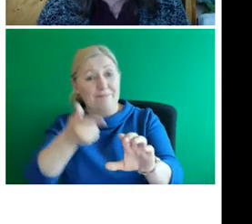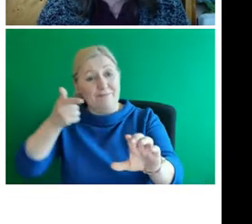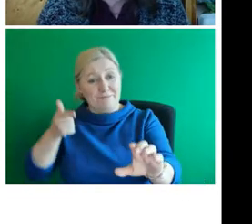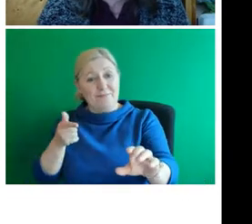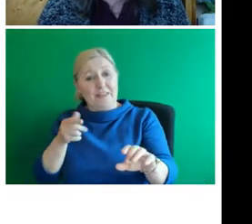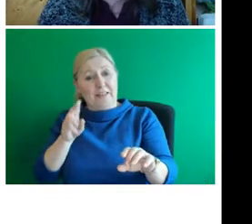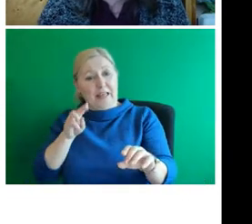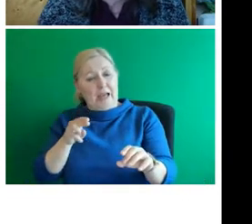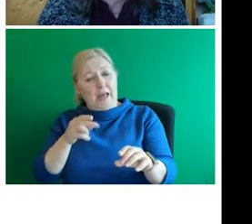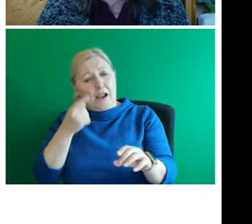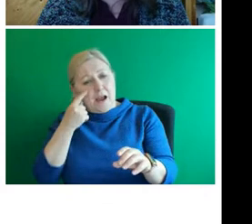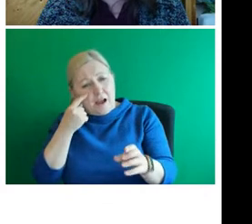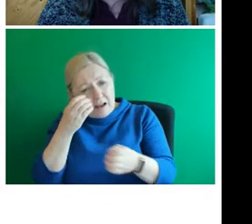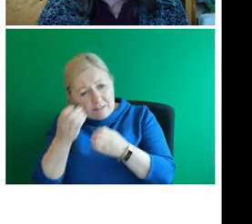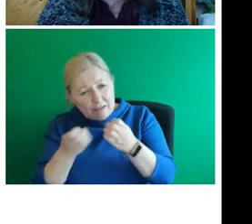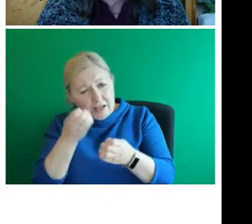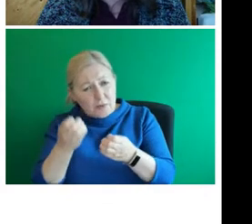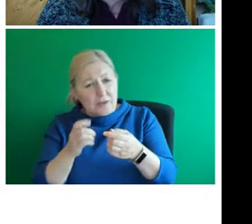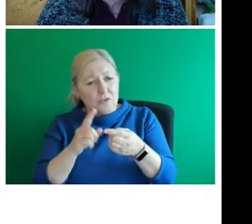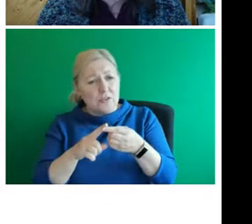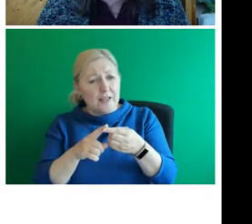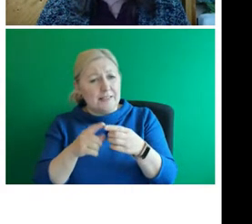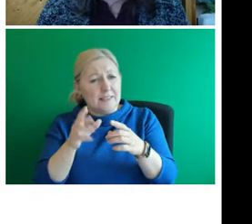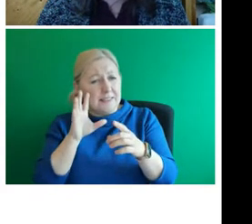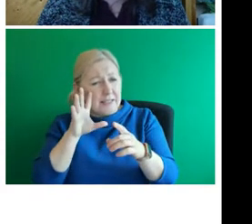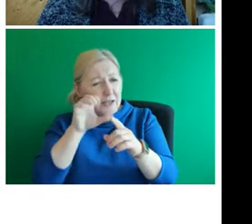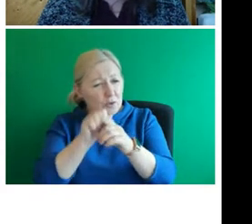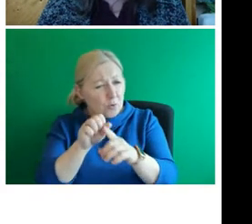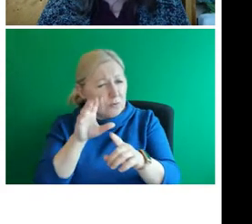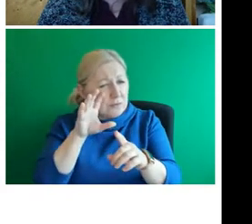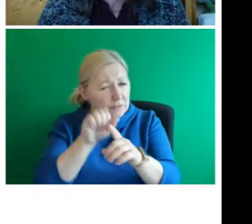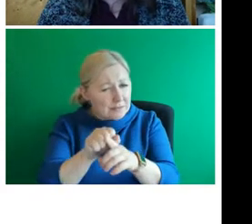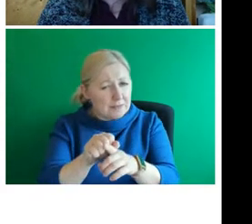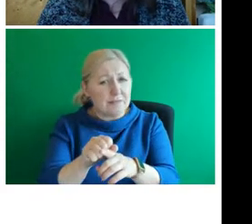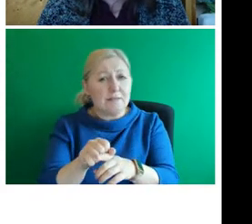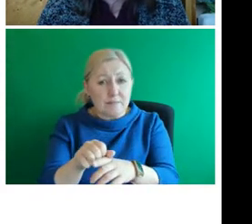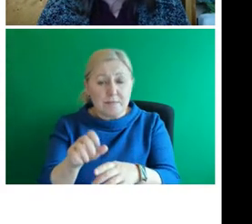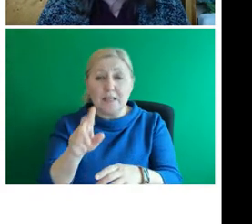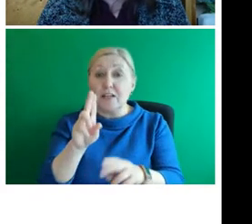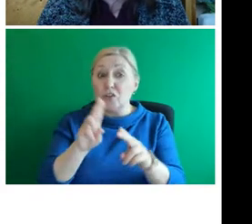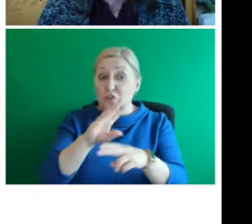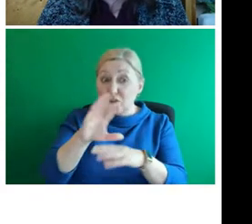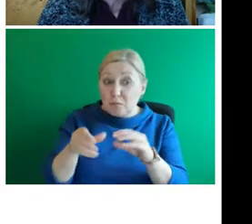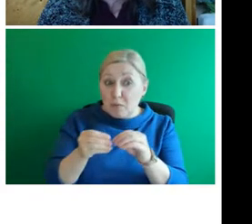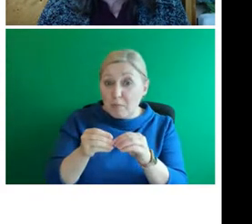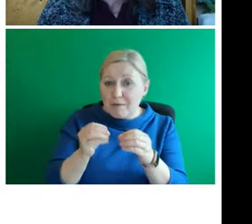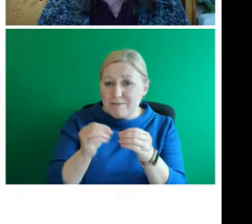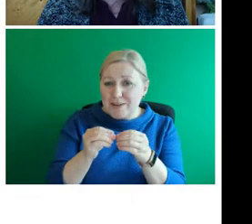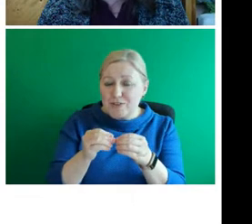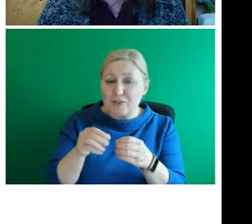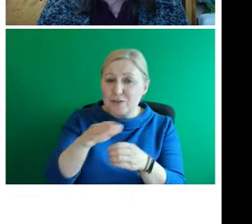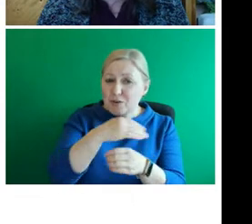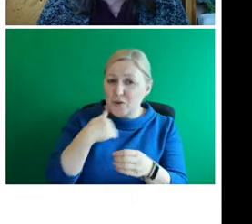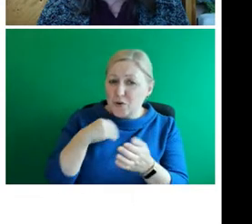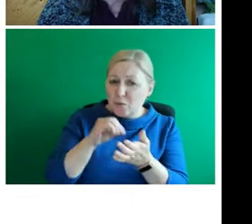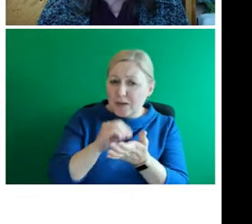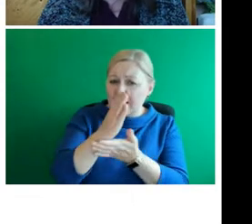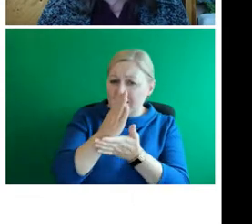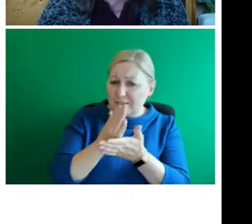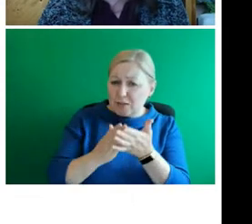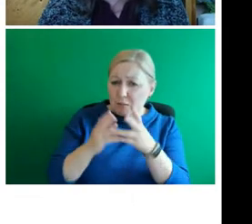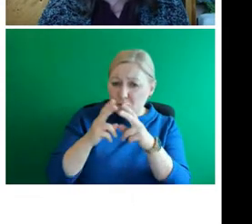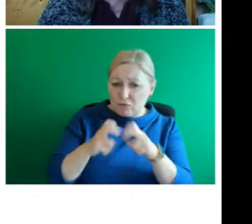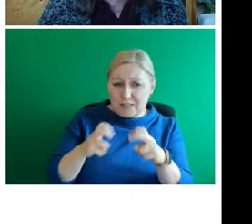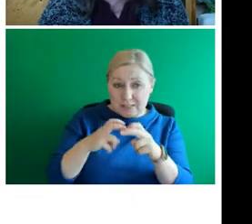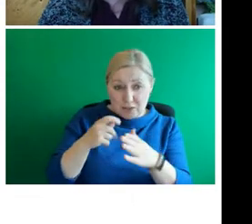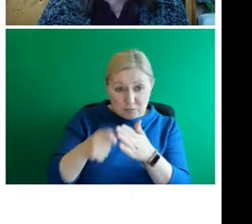up, I'll mention that we have a number of projects, research projects underway linked to the memory clinics. Some